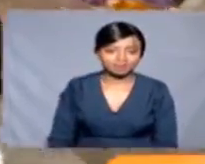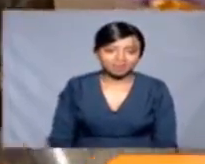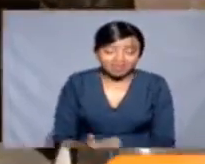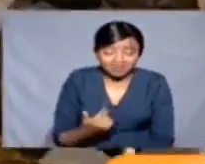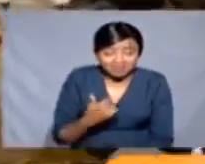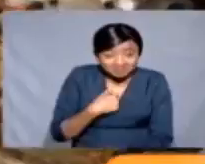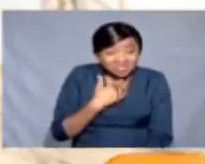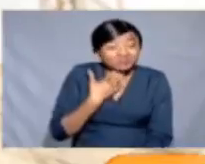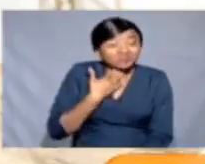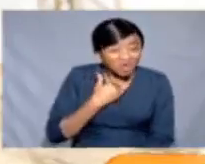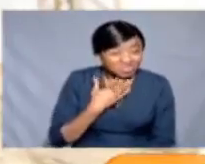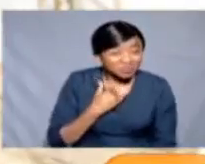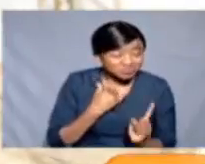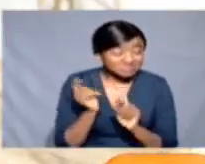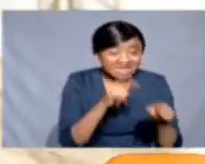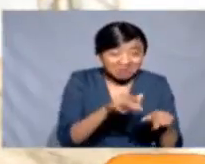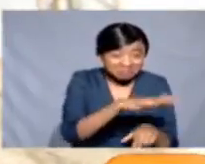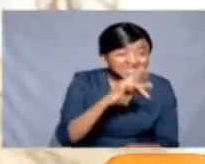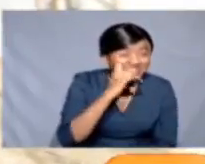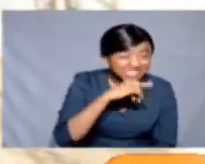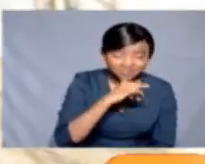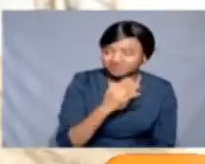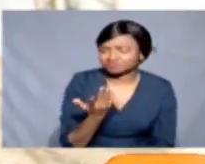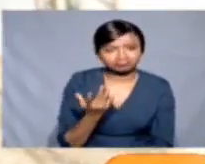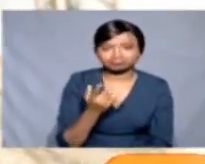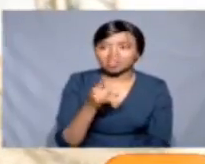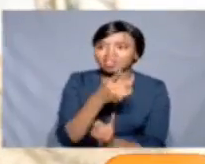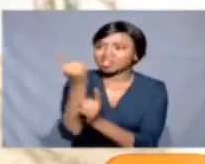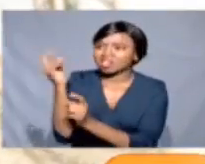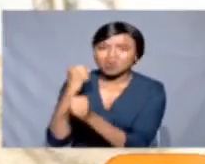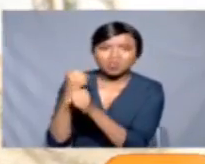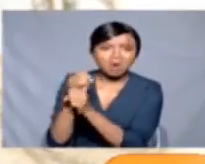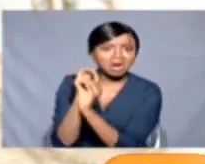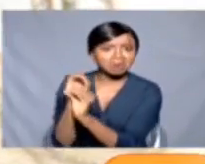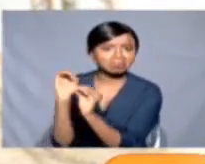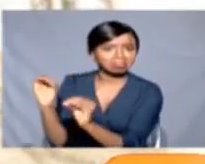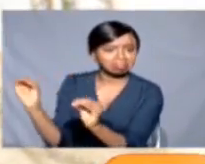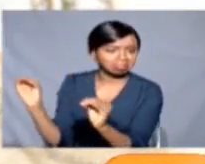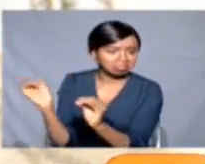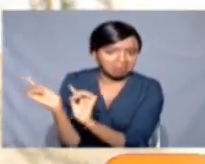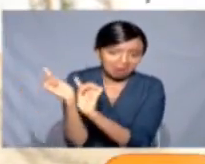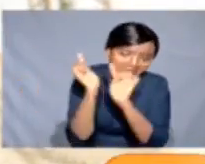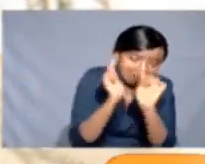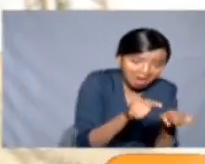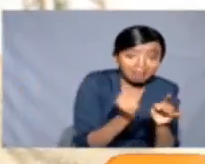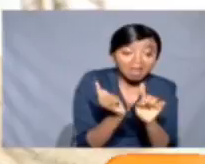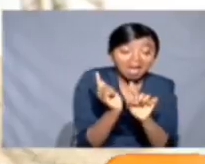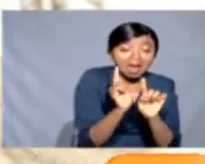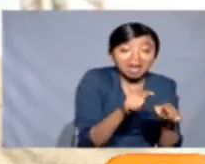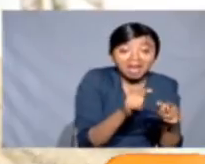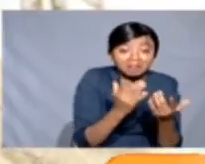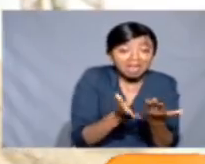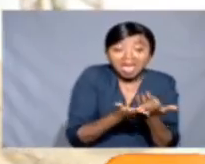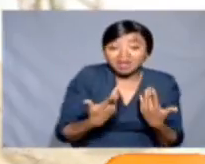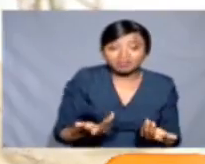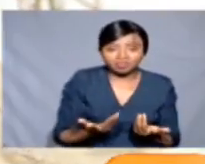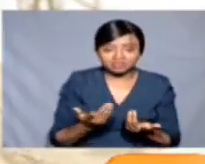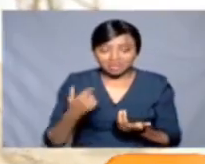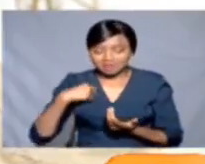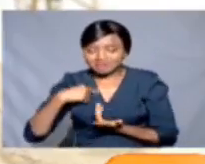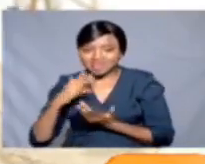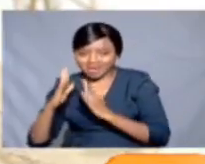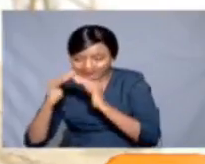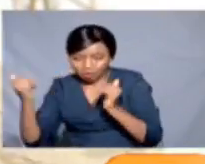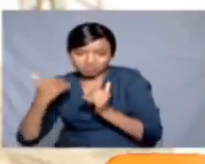Sikupenda kwetu kwa kuja kwa takataka. Ni kazi tulikosa. Na kukuja hapa kwa takataka, hivyo nisilale nje